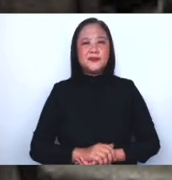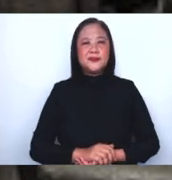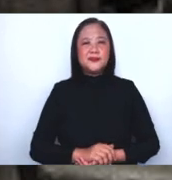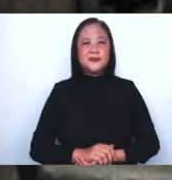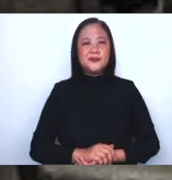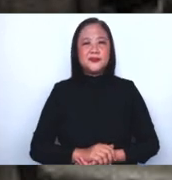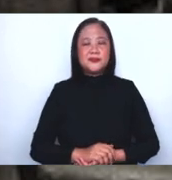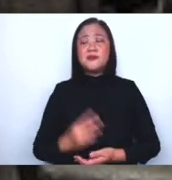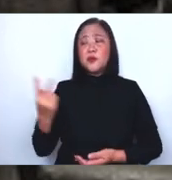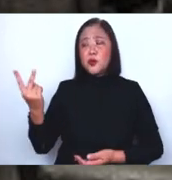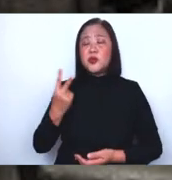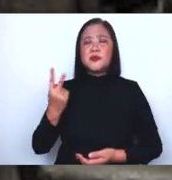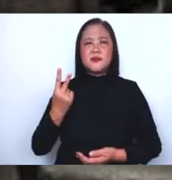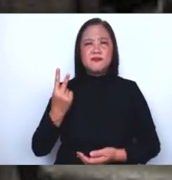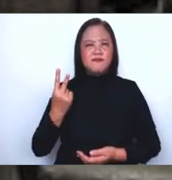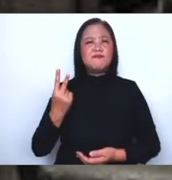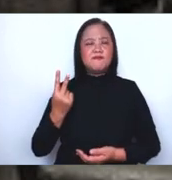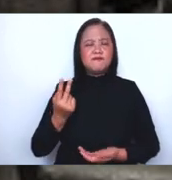We will be at peace.